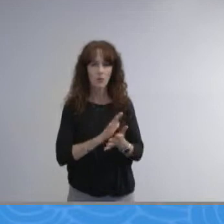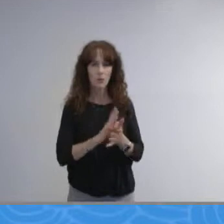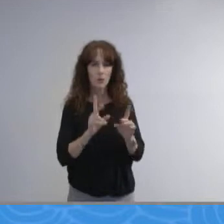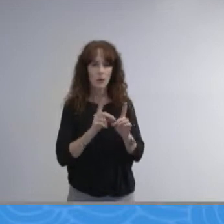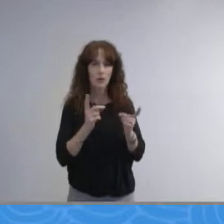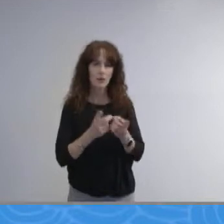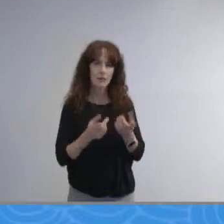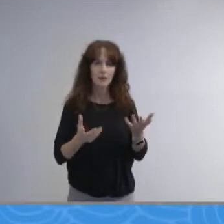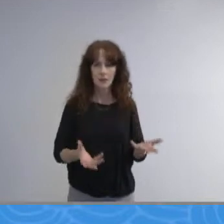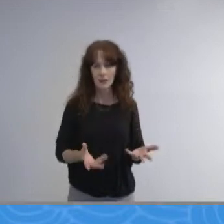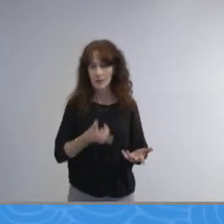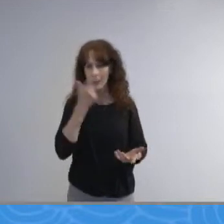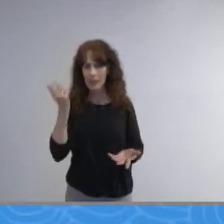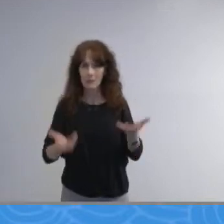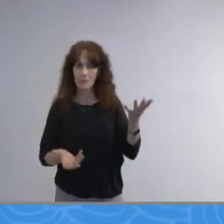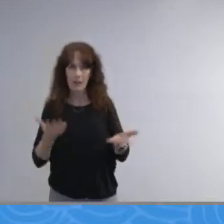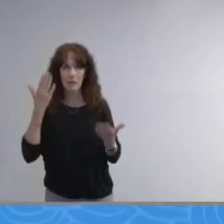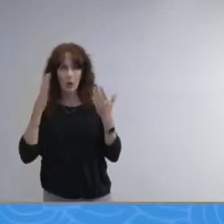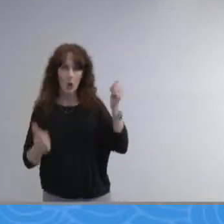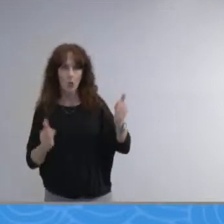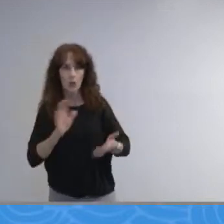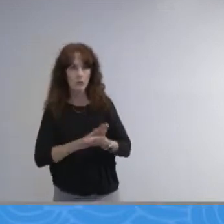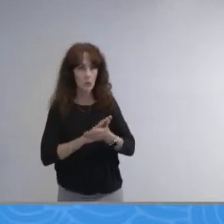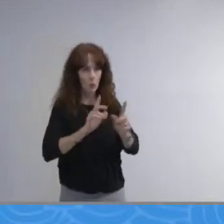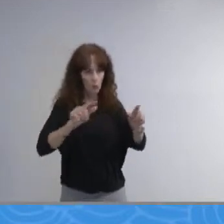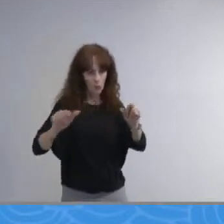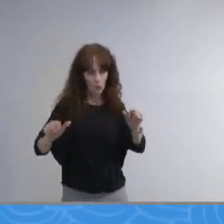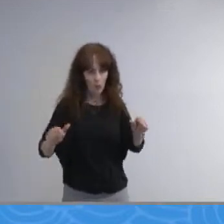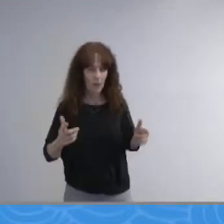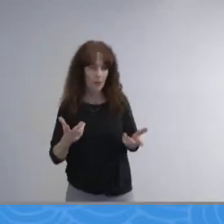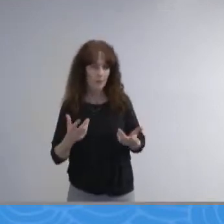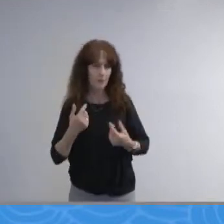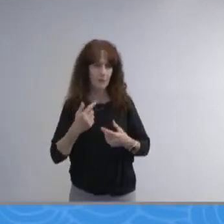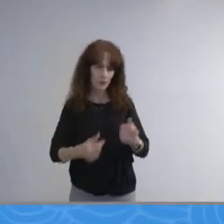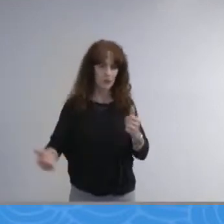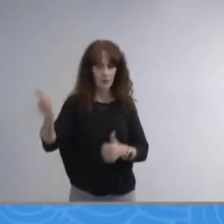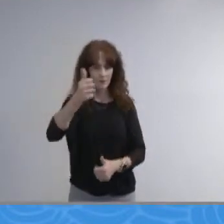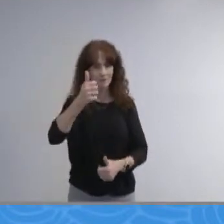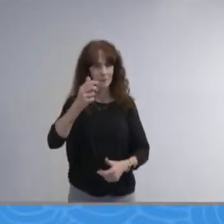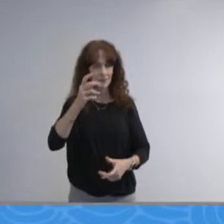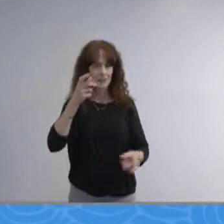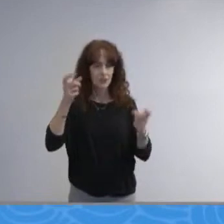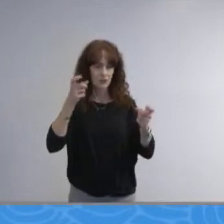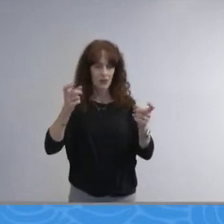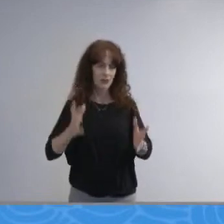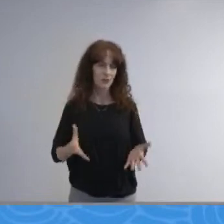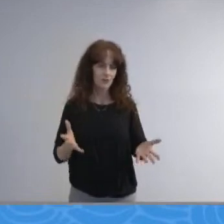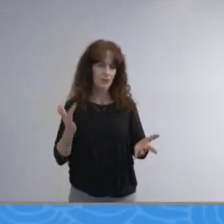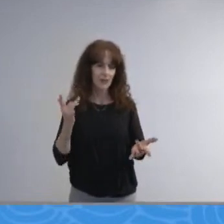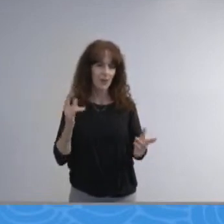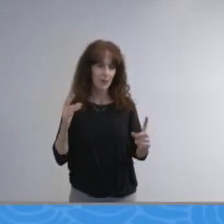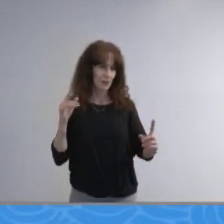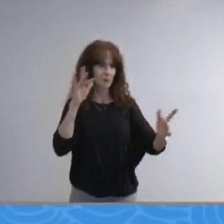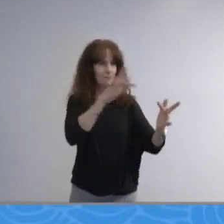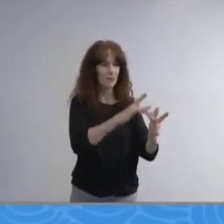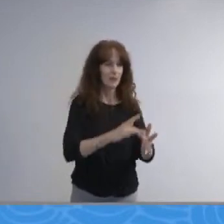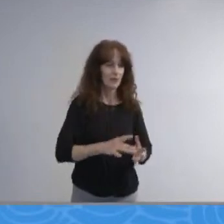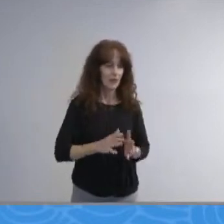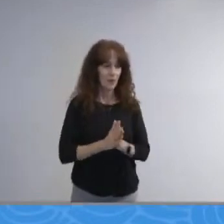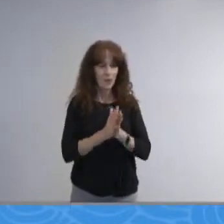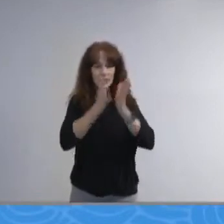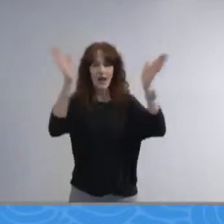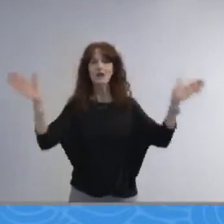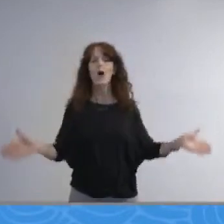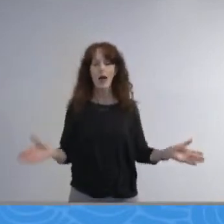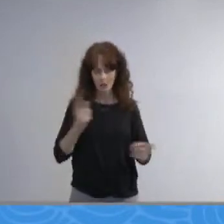district, because they might not know what school they're going to make it to the director of special ed. So that's why we usually we generalize that.